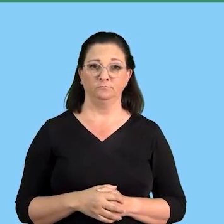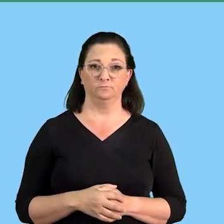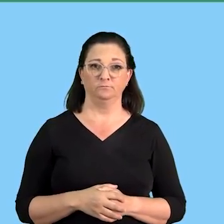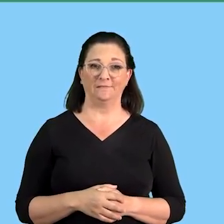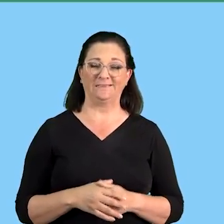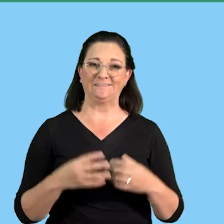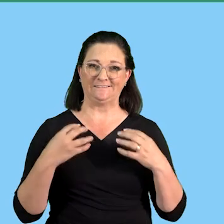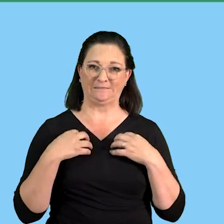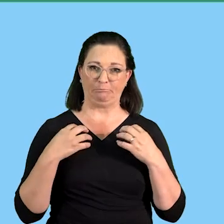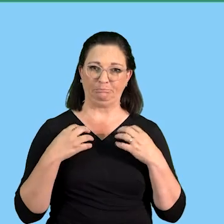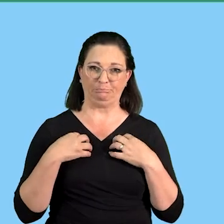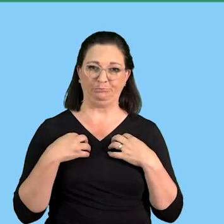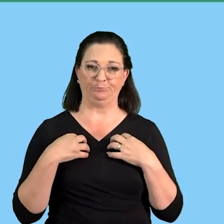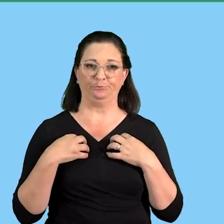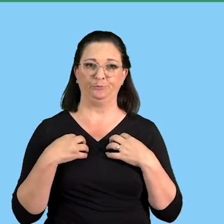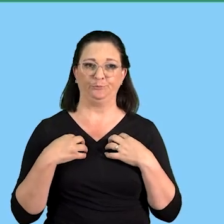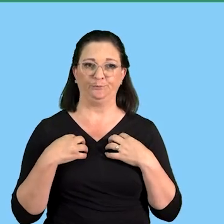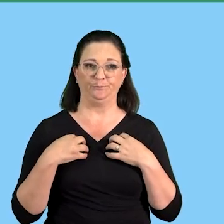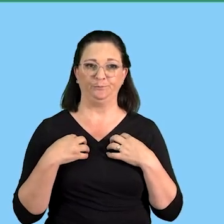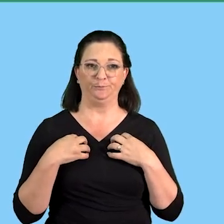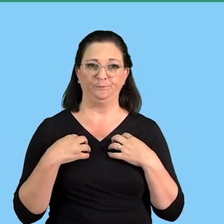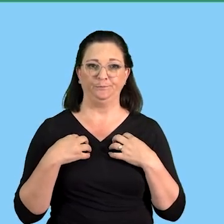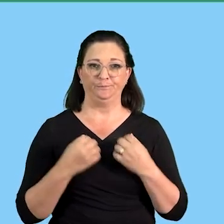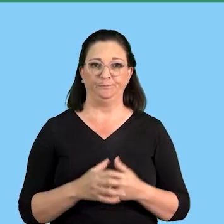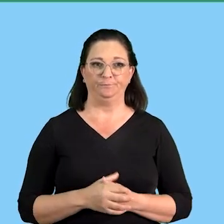for the debts.